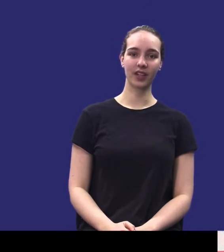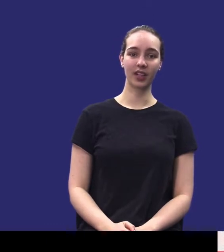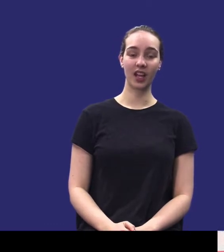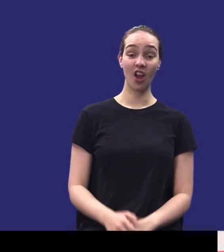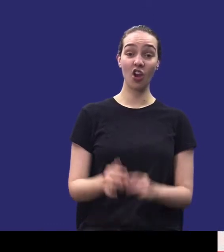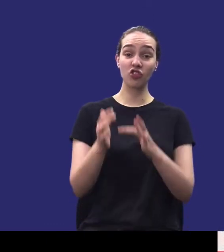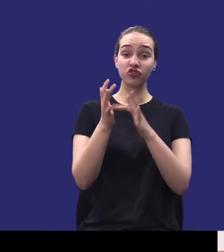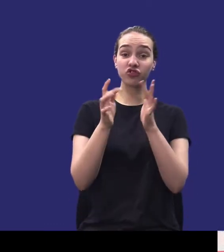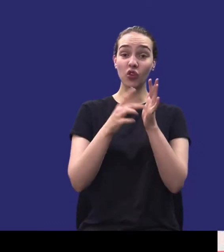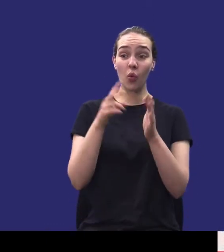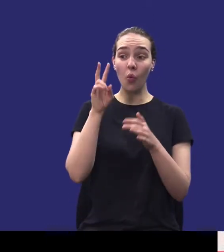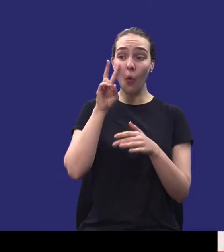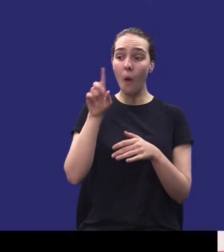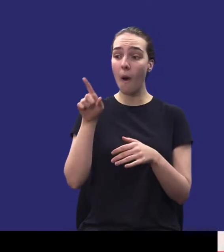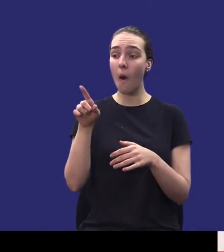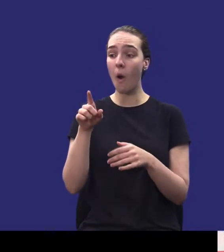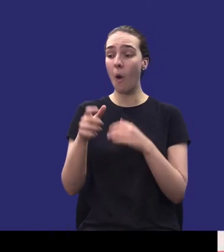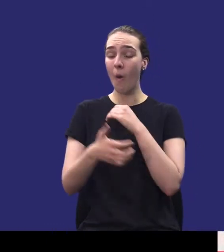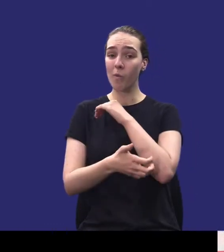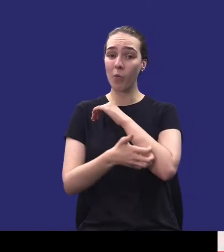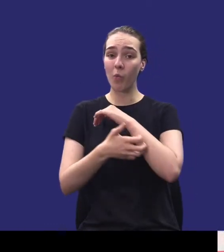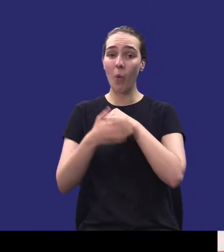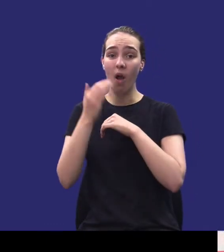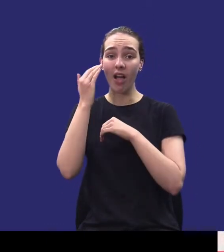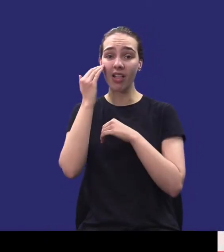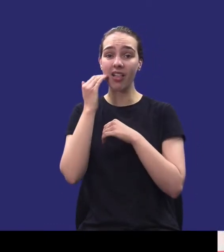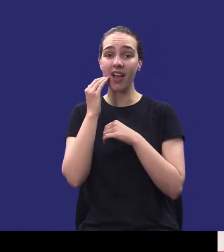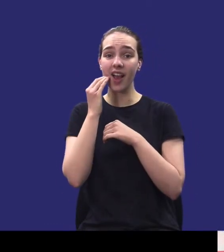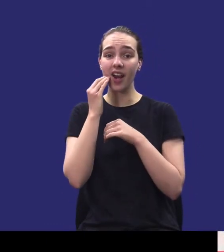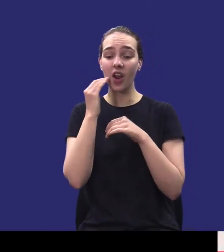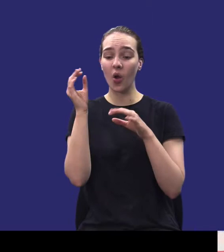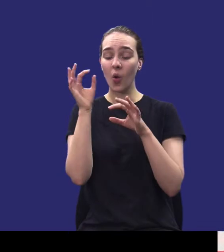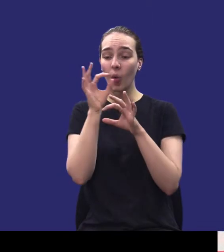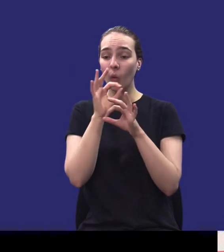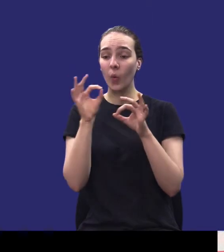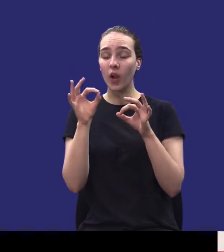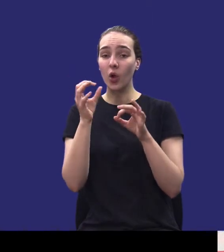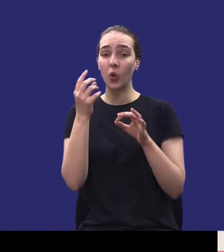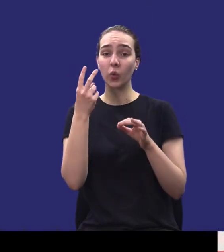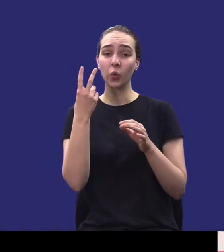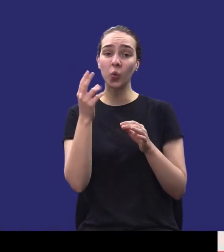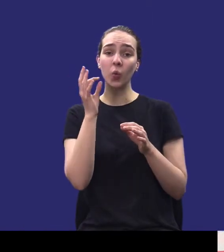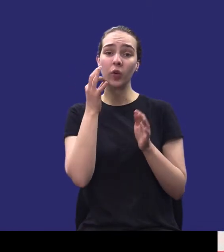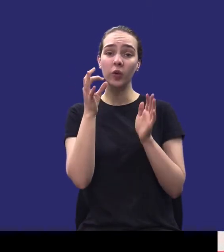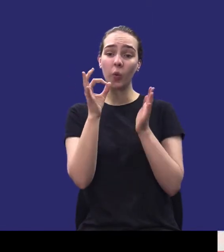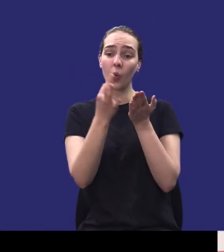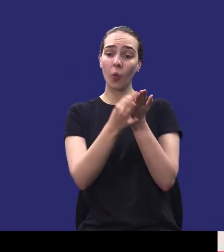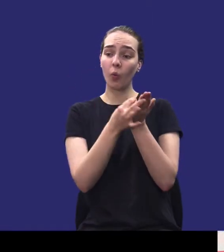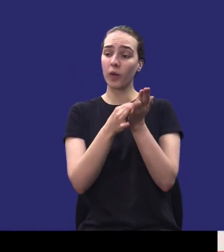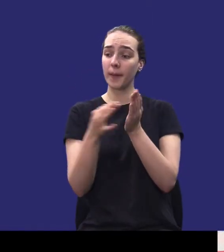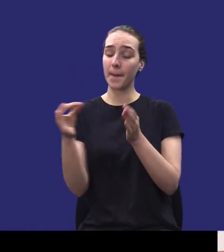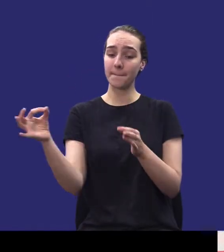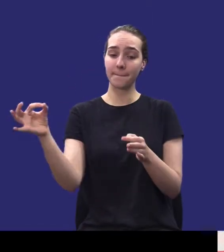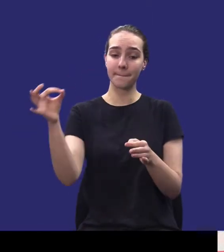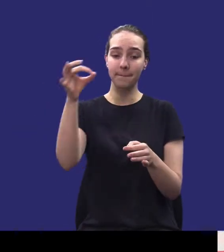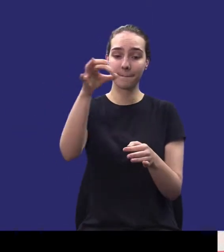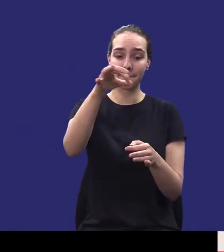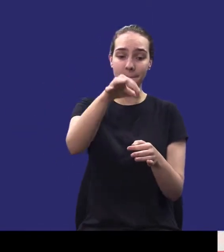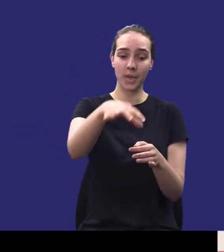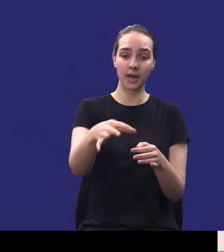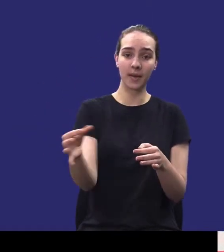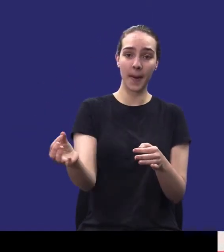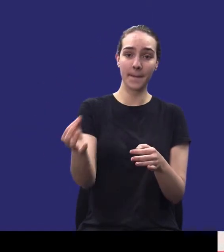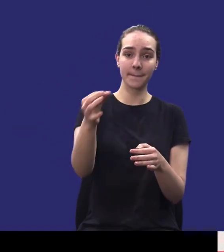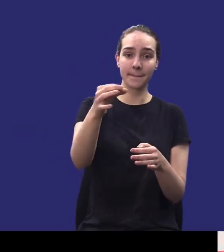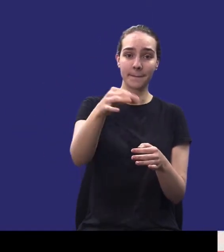Then Jesus saw a poor little lady quietly drop 2 tiny coins into the donation box.